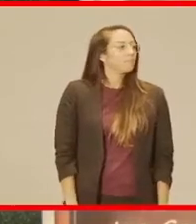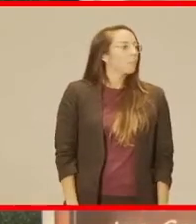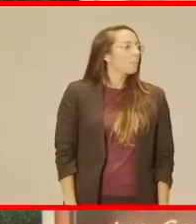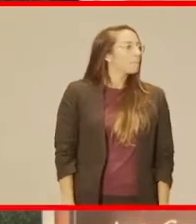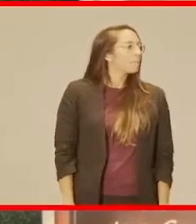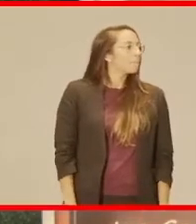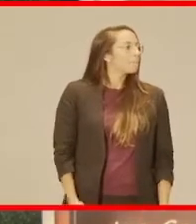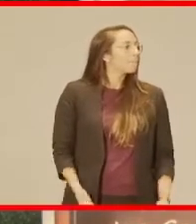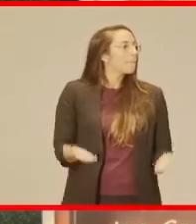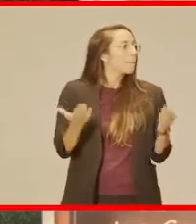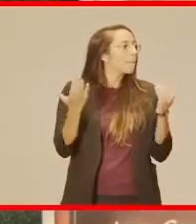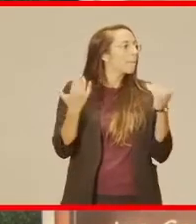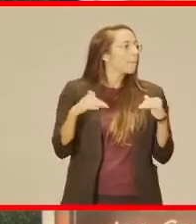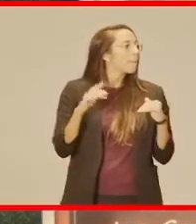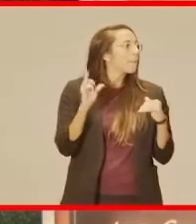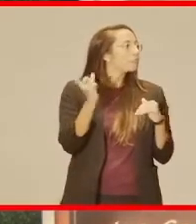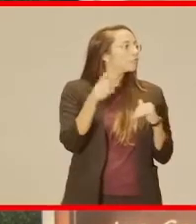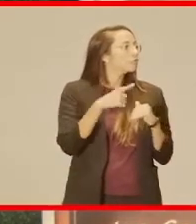Oh.